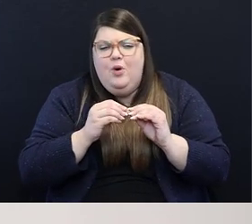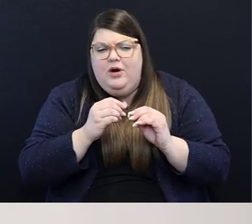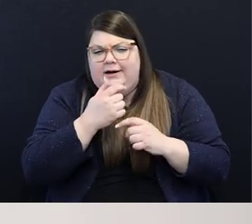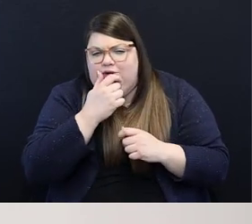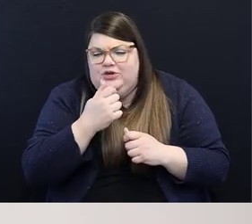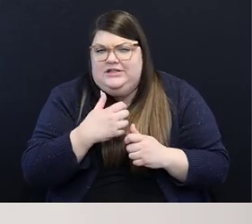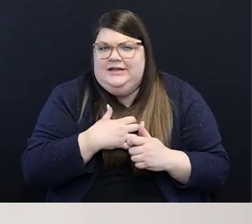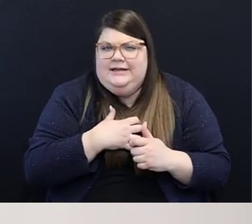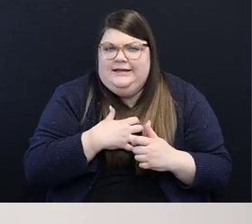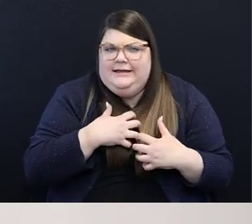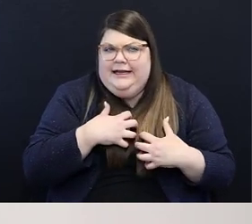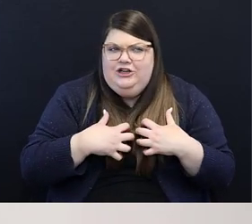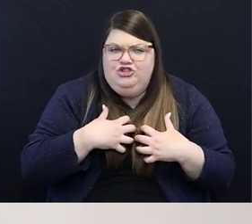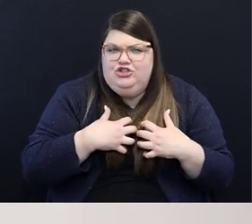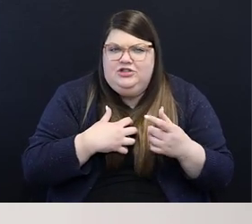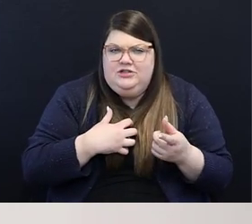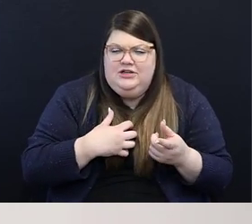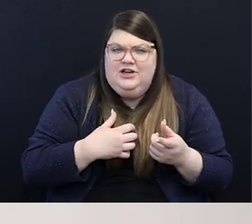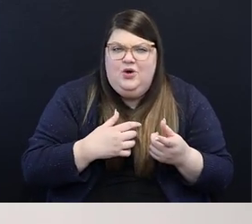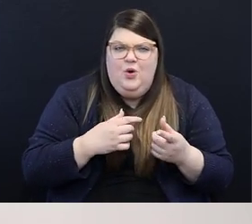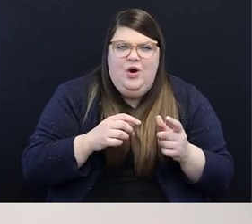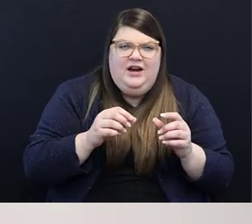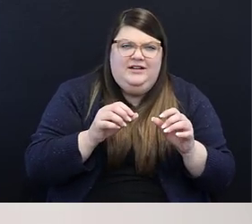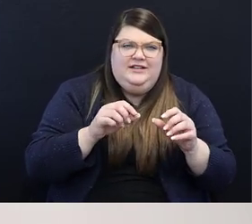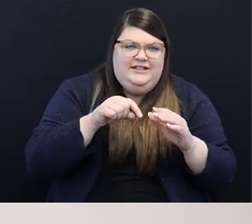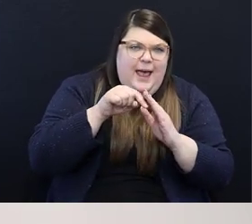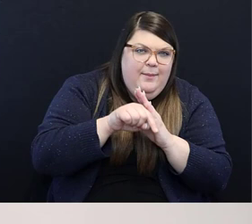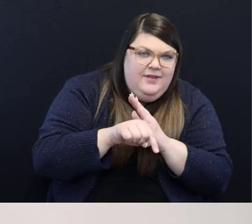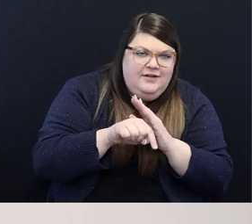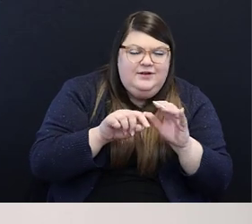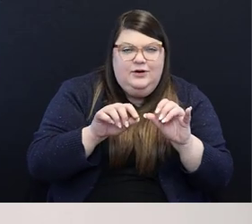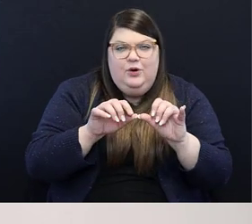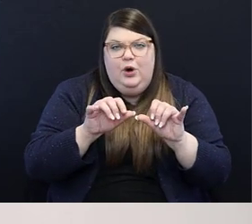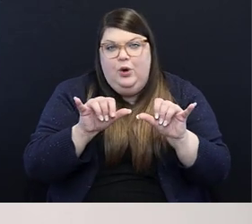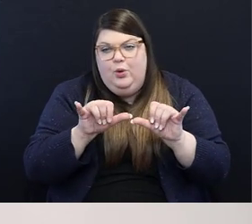little depths or widths.